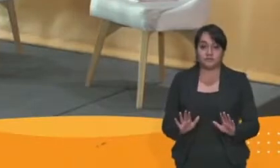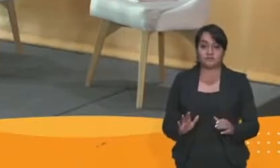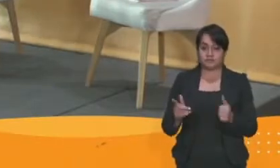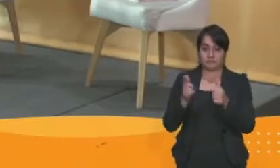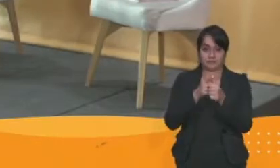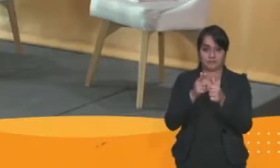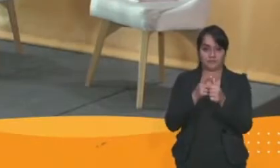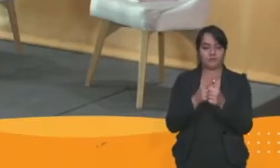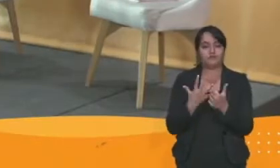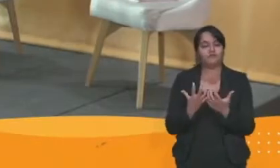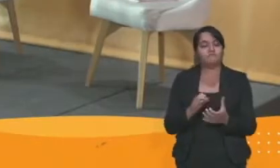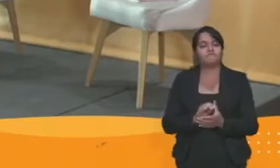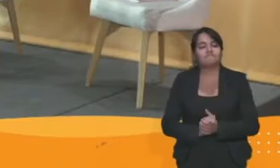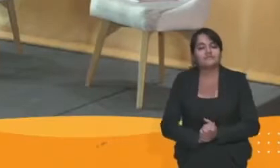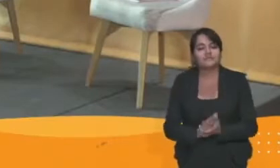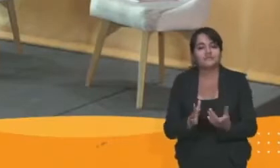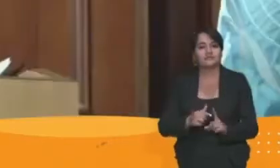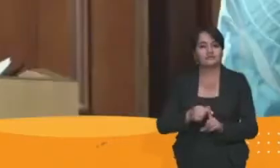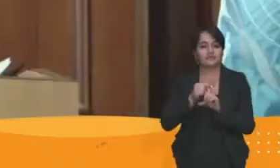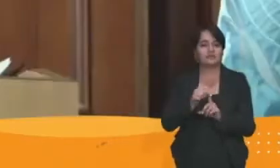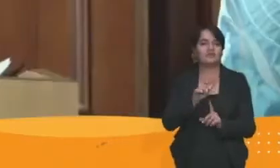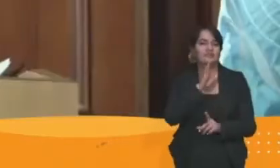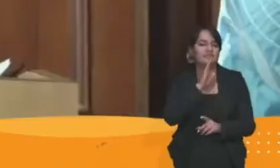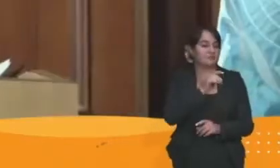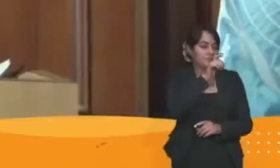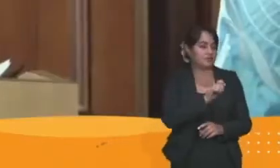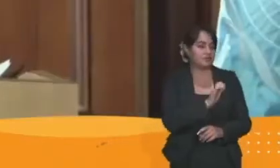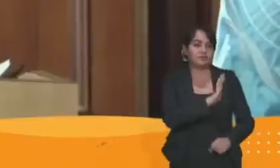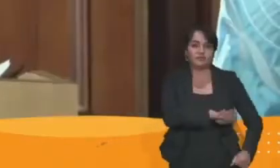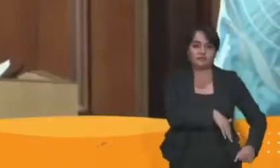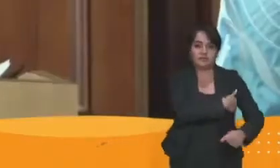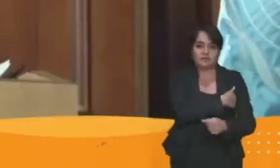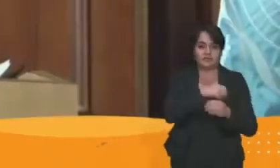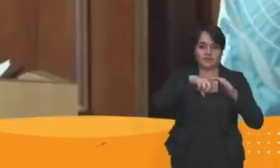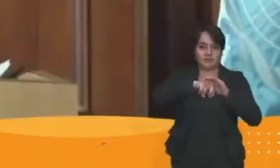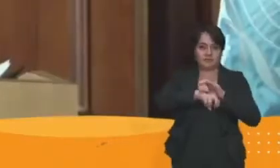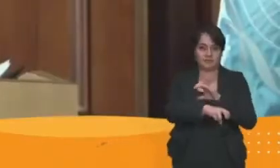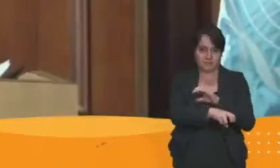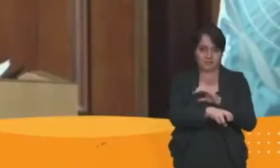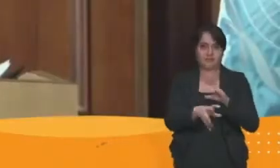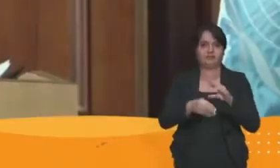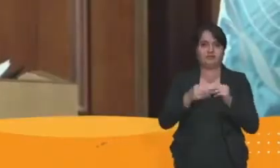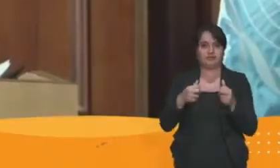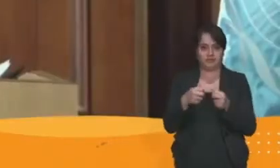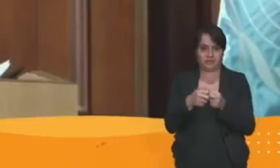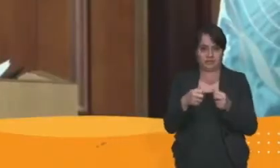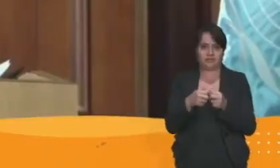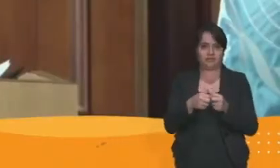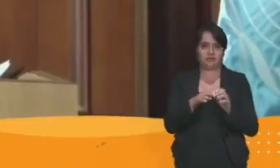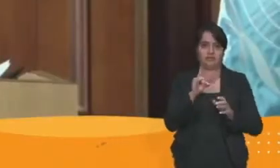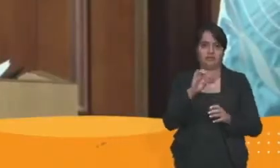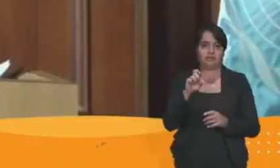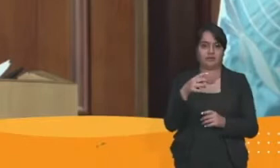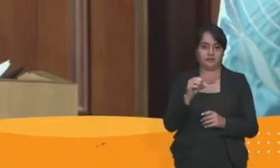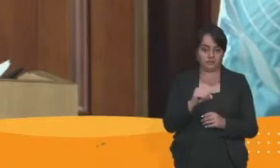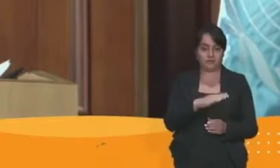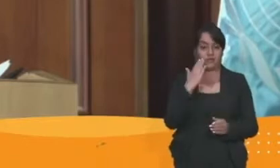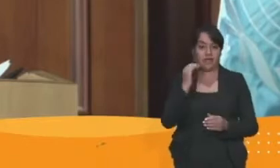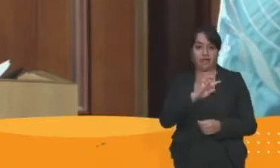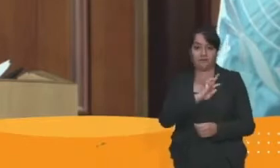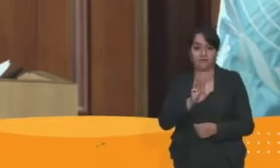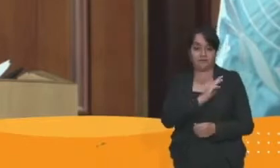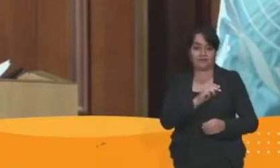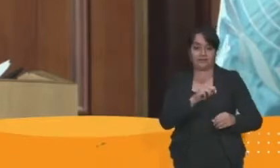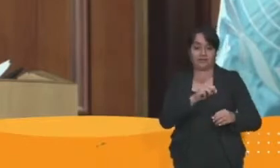First of all, I would like to special greetings to Mr. Diego Mesas, the Ministry and Vice